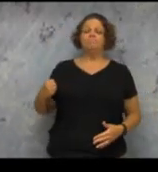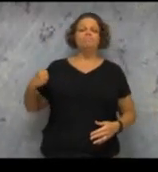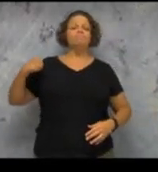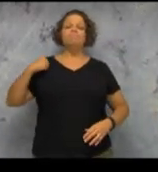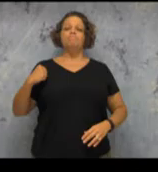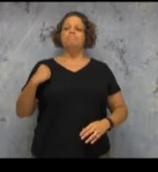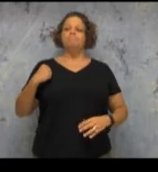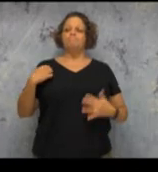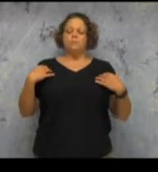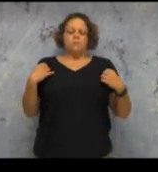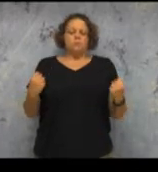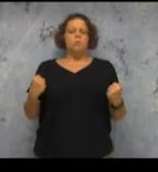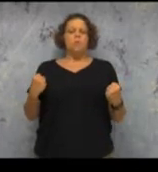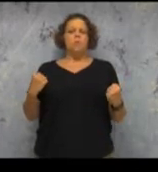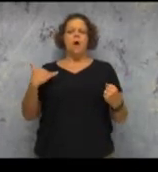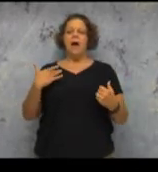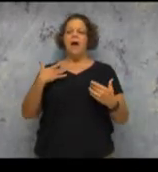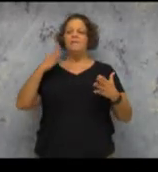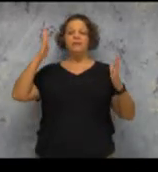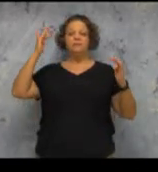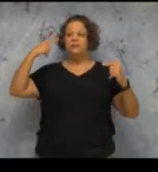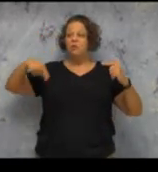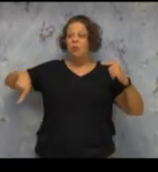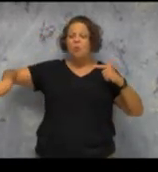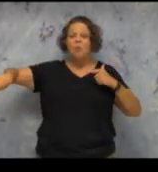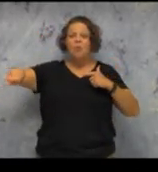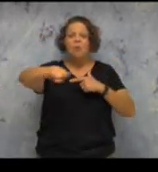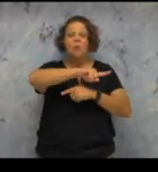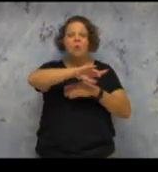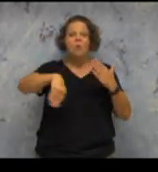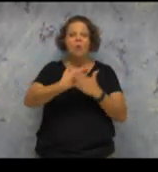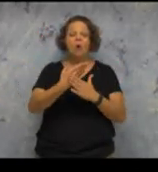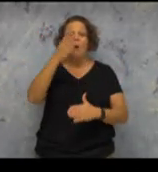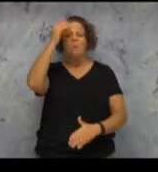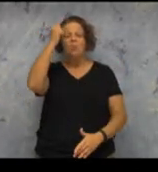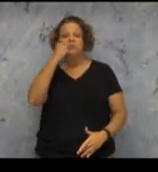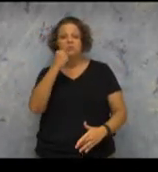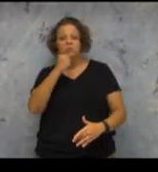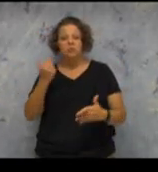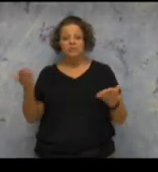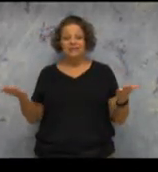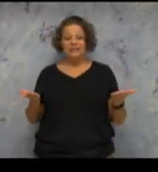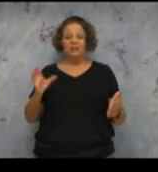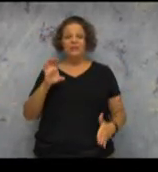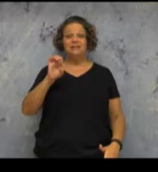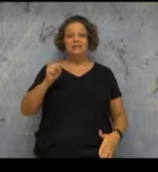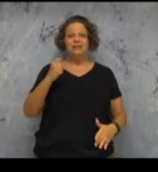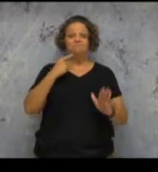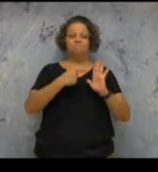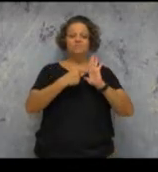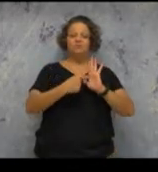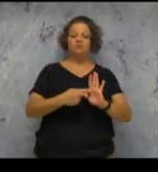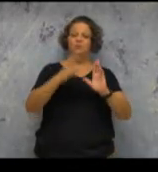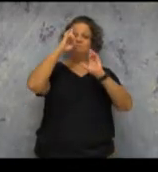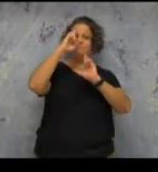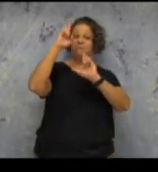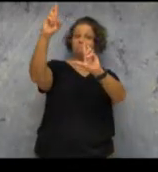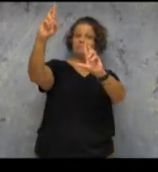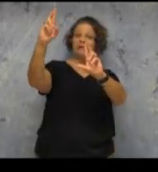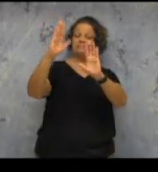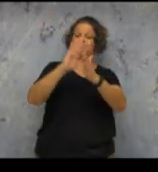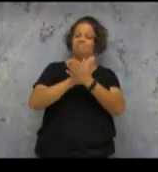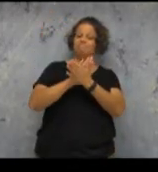up and make sure that we have the expectation that all boys and girls here at Cumming Elementary show respect